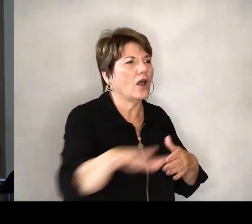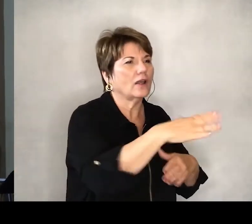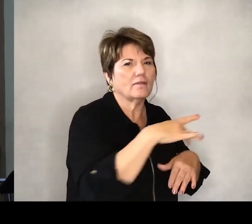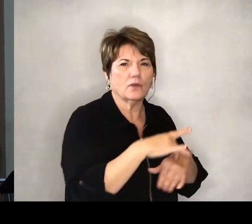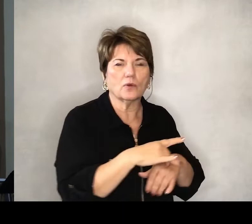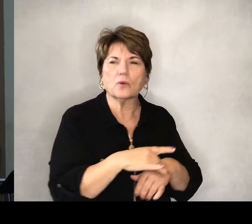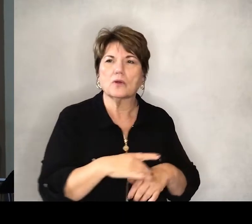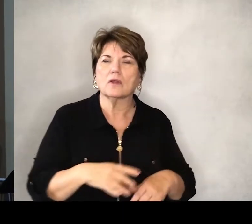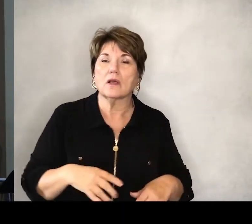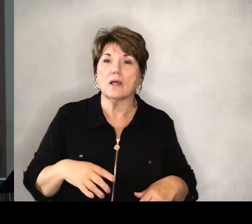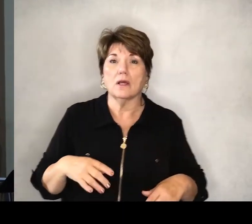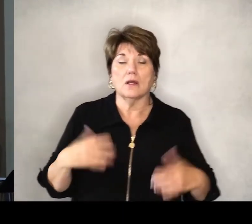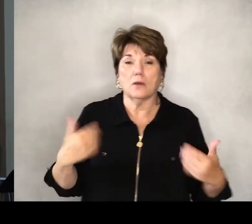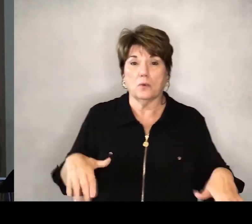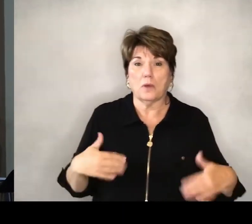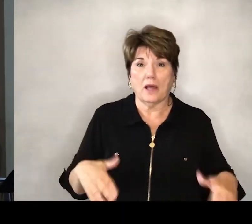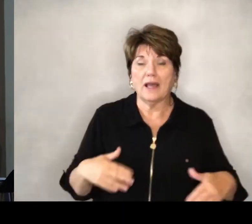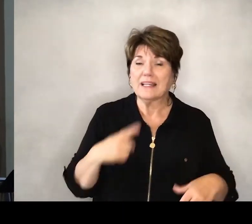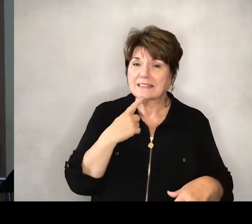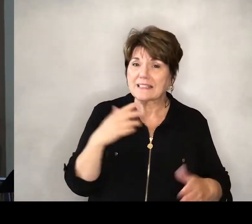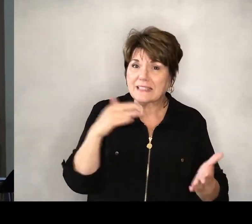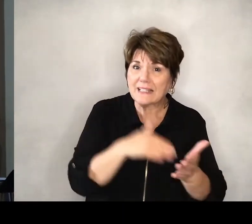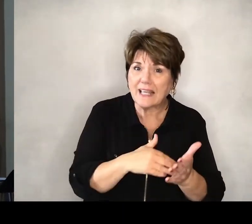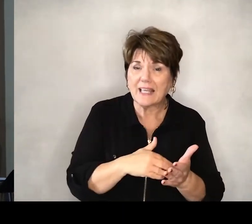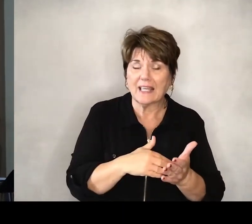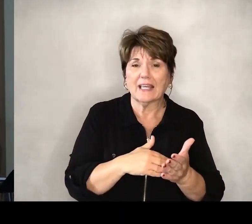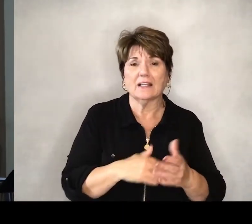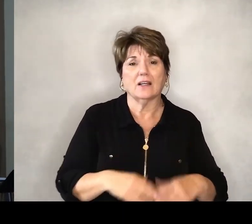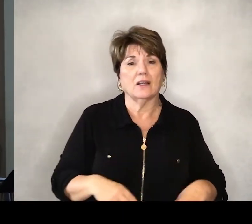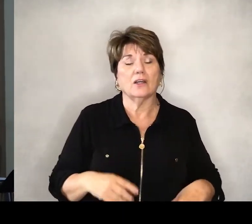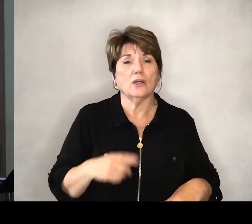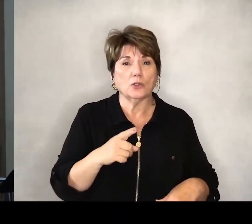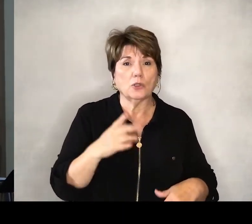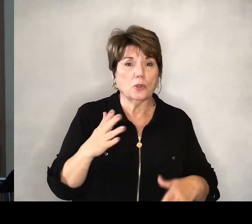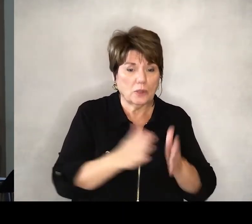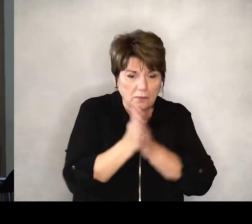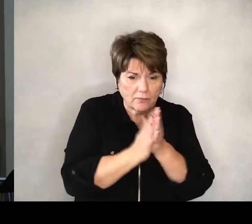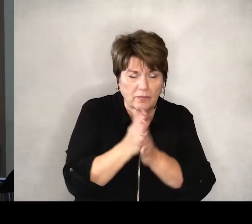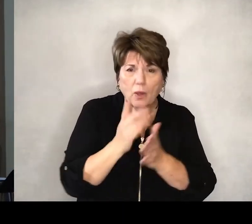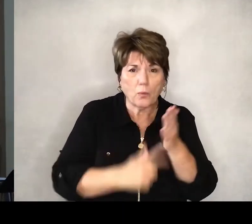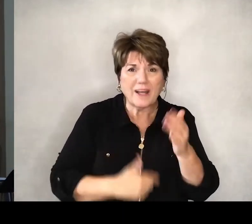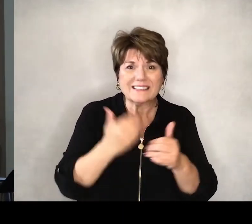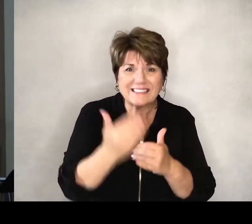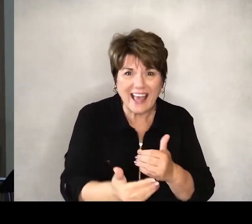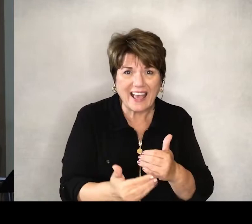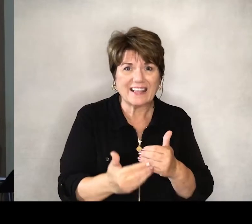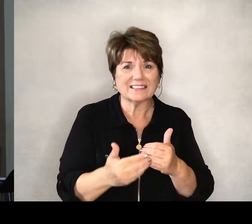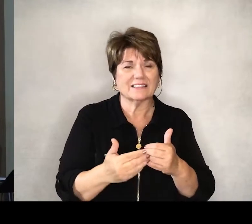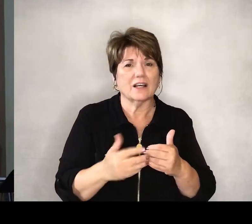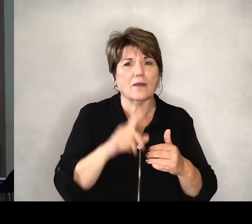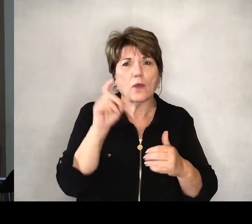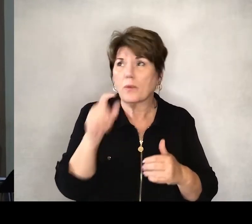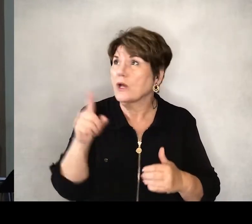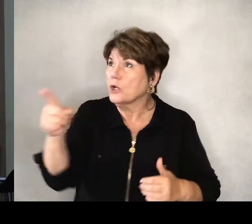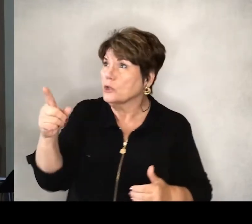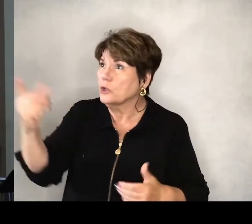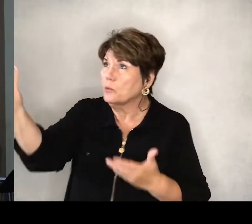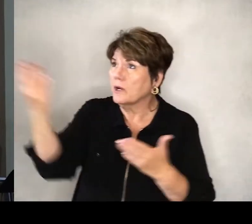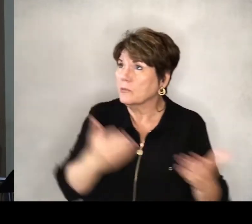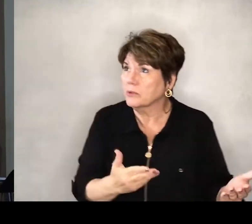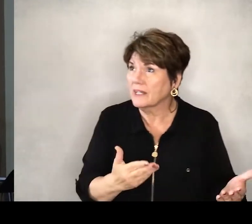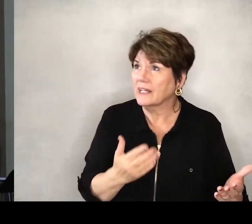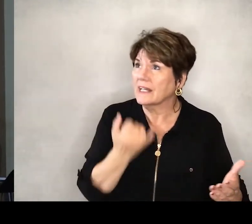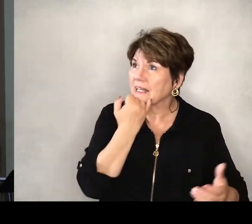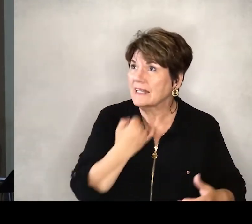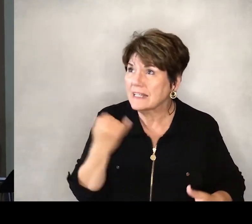of hears this passage, right? And it says, and again, in a sign of being overly eager to figure out what's next, right? The question comes, are you going to bring back